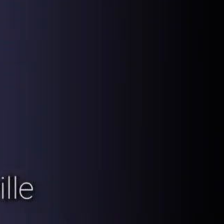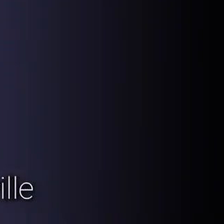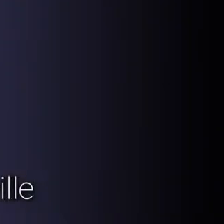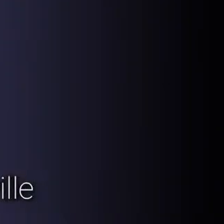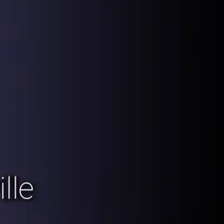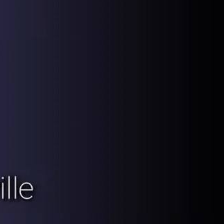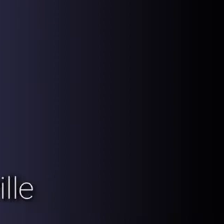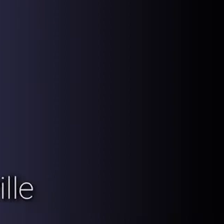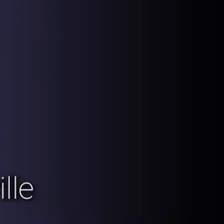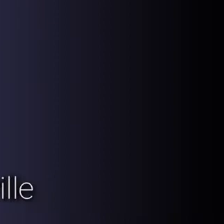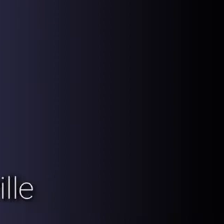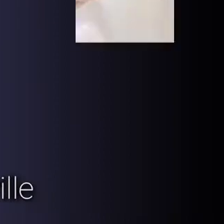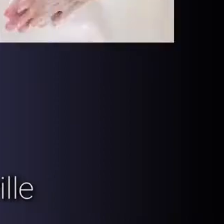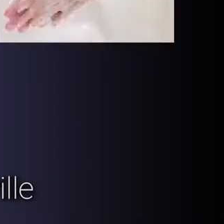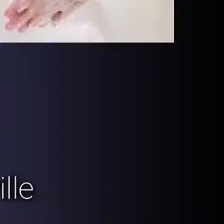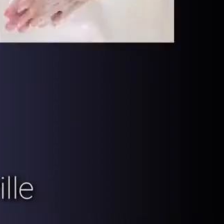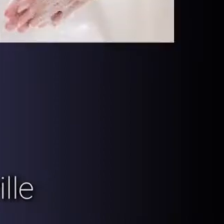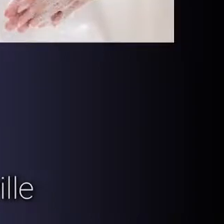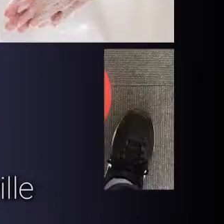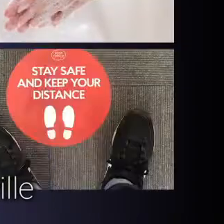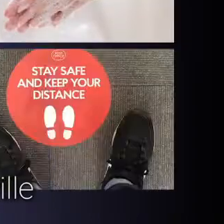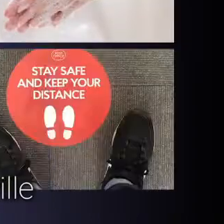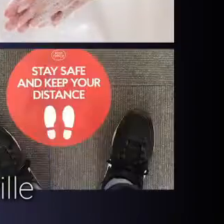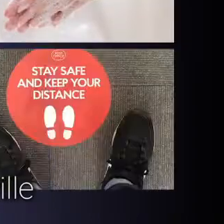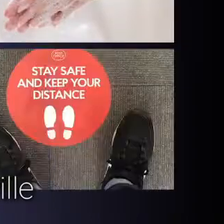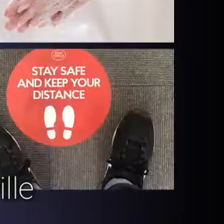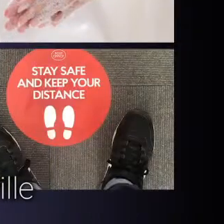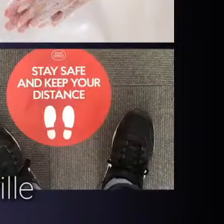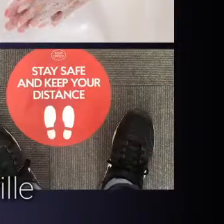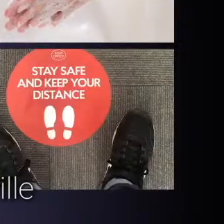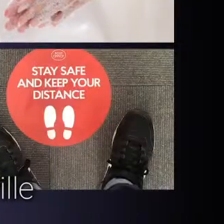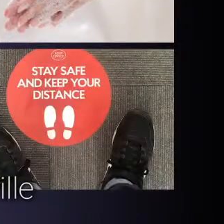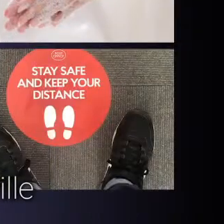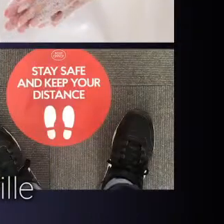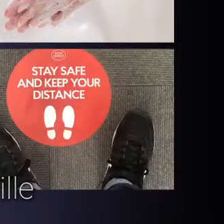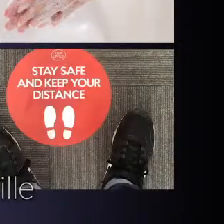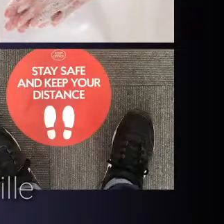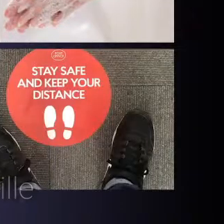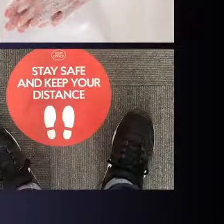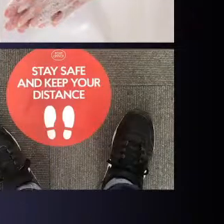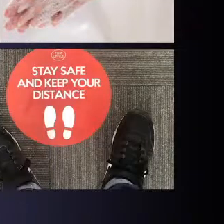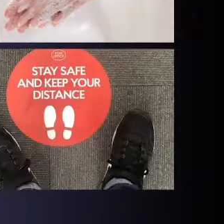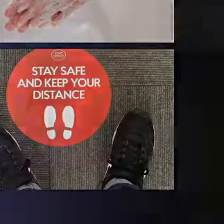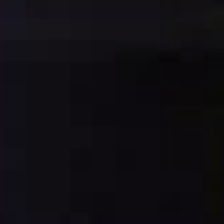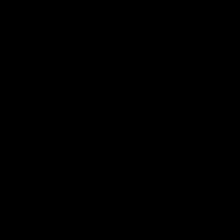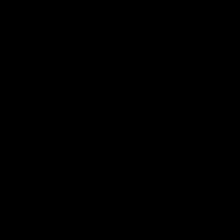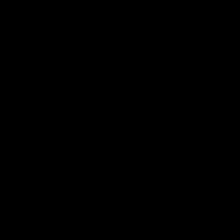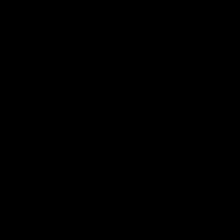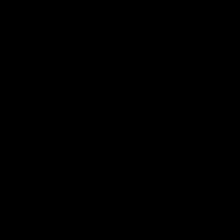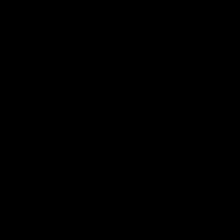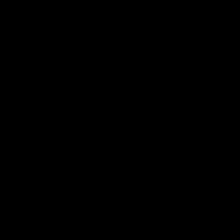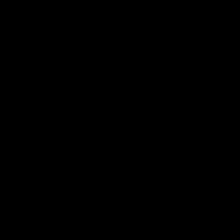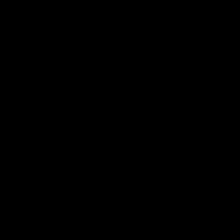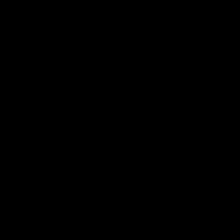region by wearing a mask, washing your hands, and watching your distance. Together, we will overcome this invisible enemy.